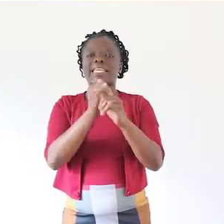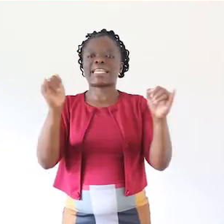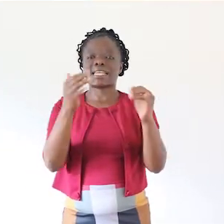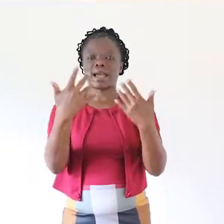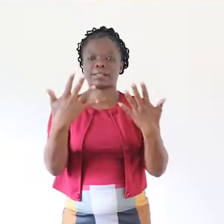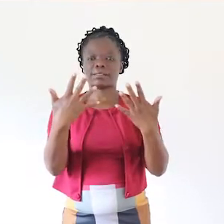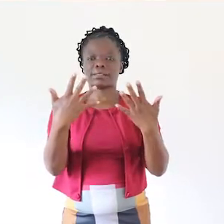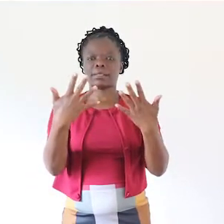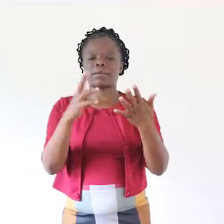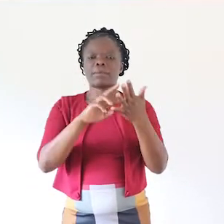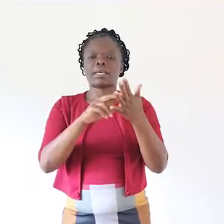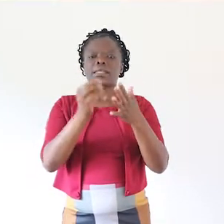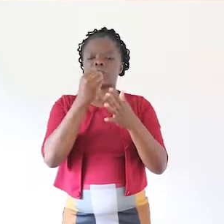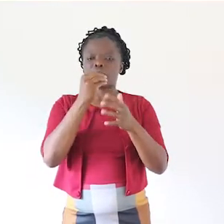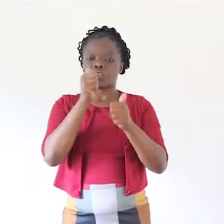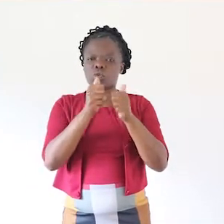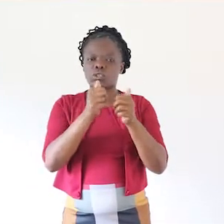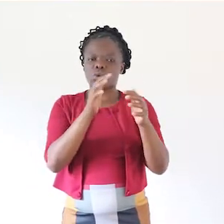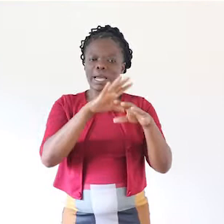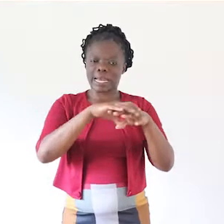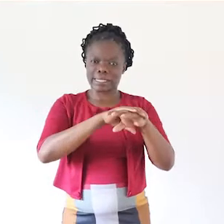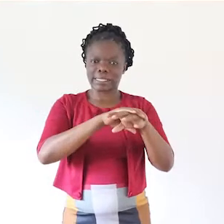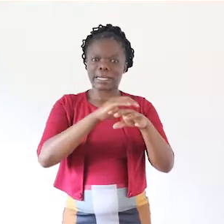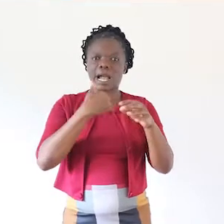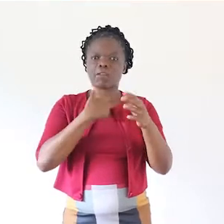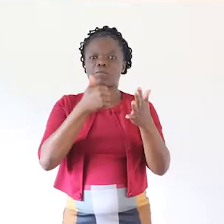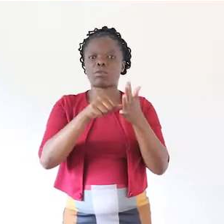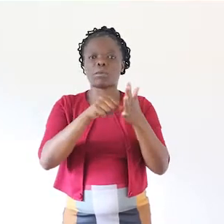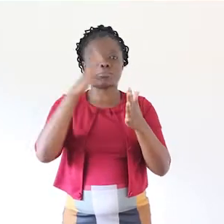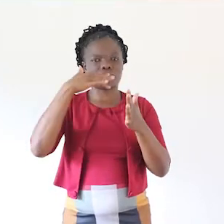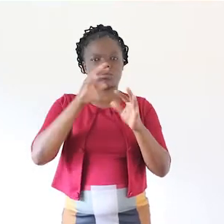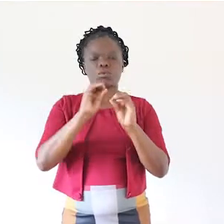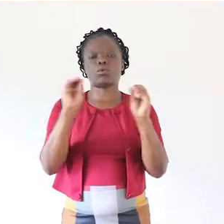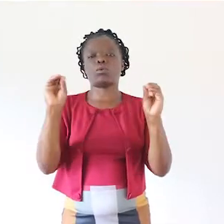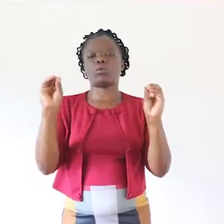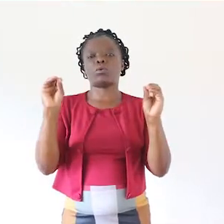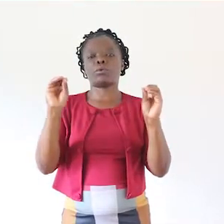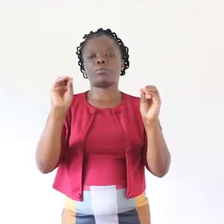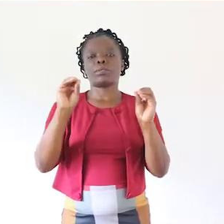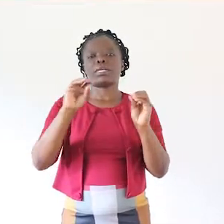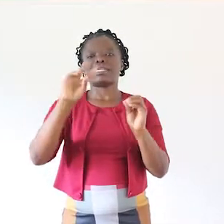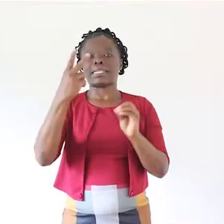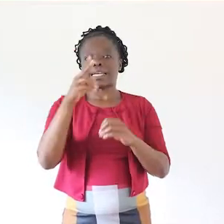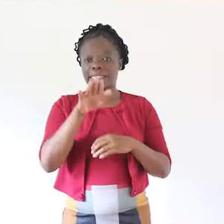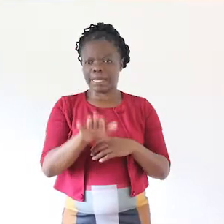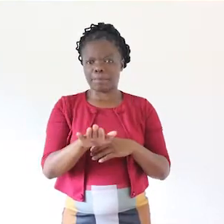that the food you are handling is not contaminated. Is that okay? Yes. The next step,